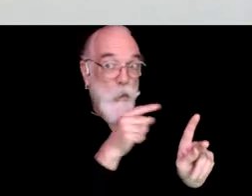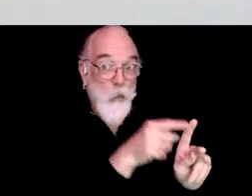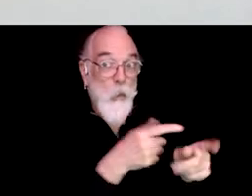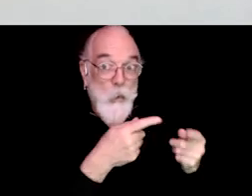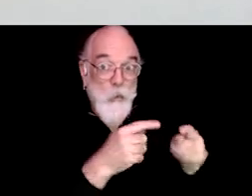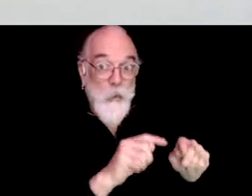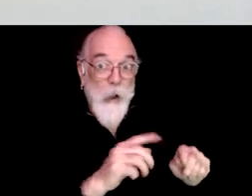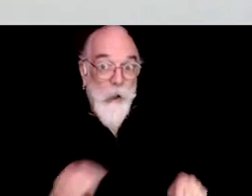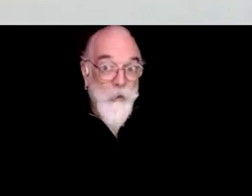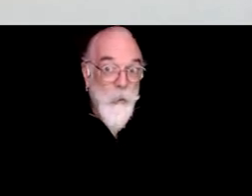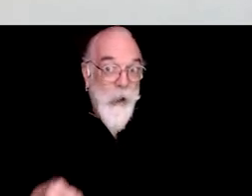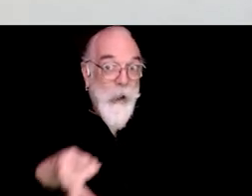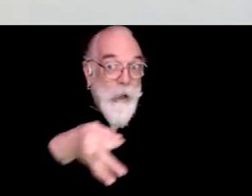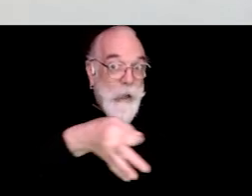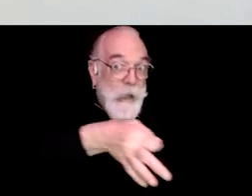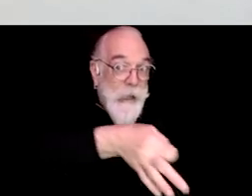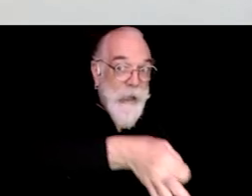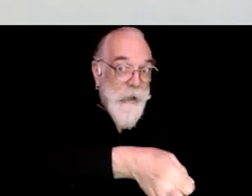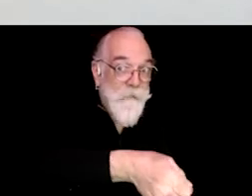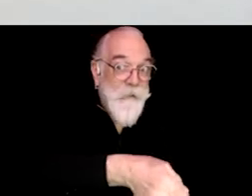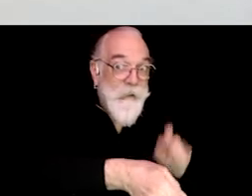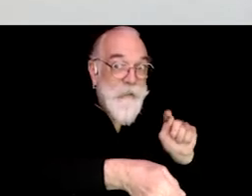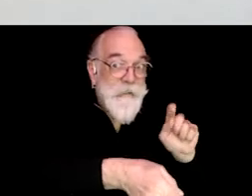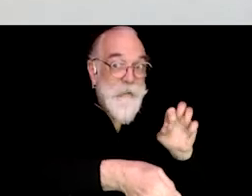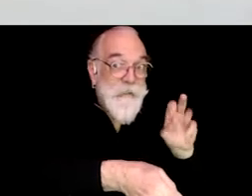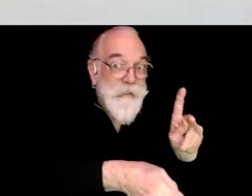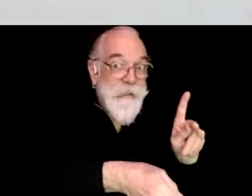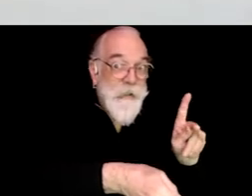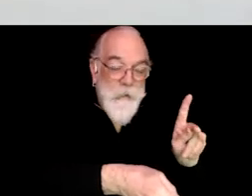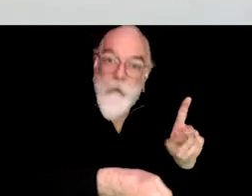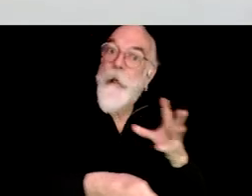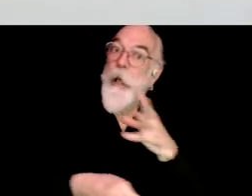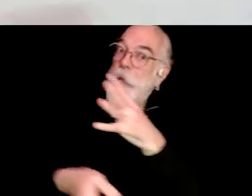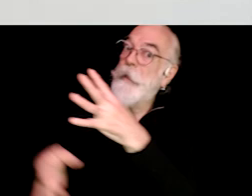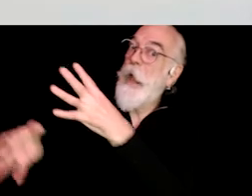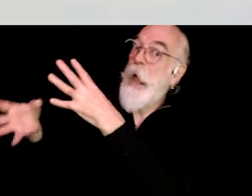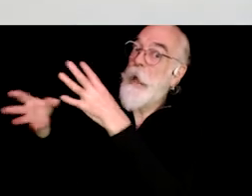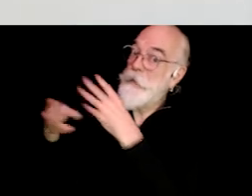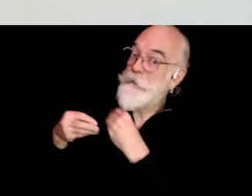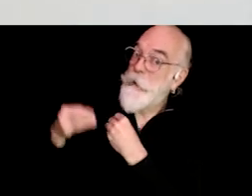you decide to try to contribute a stick, and you see that it's accepted, and that as part of that